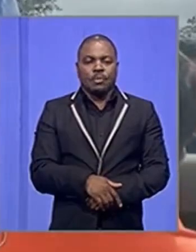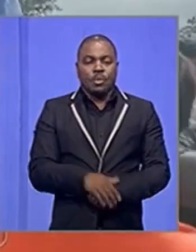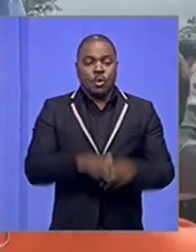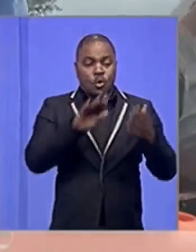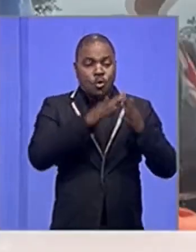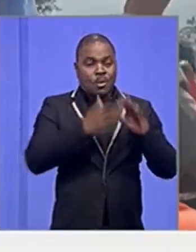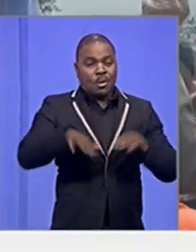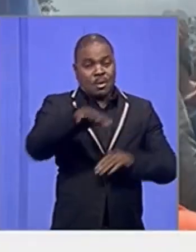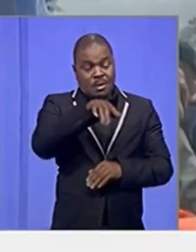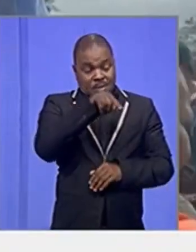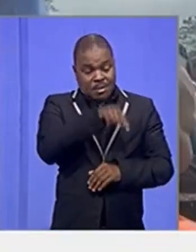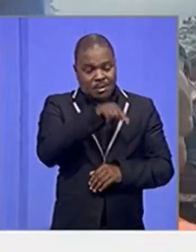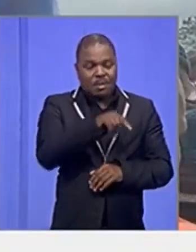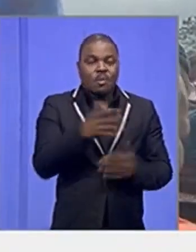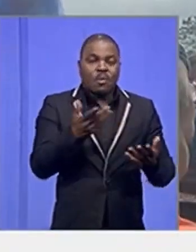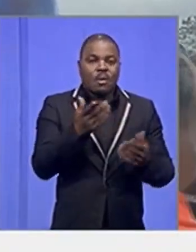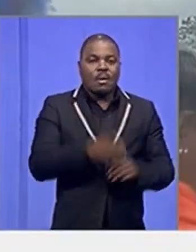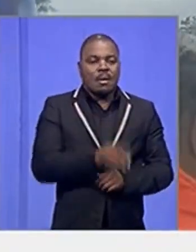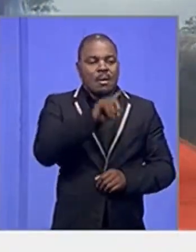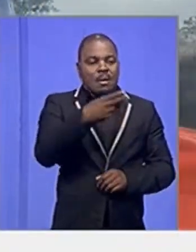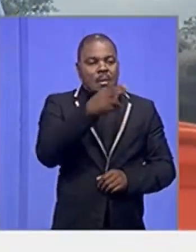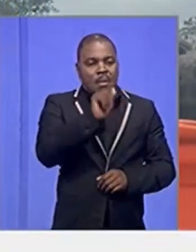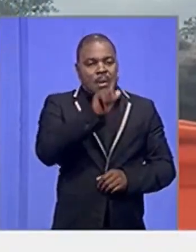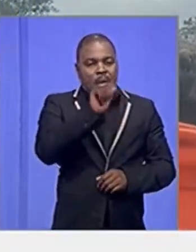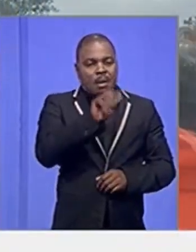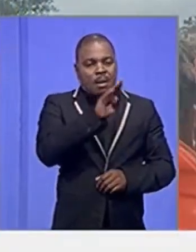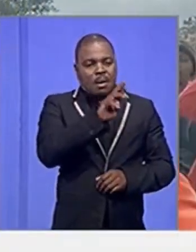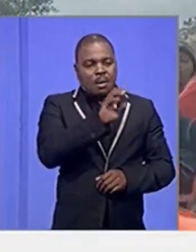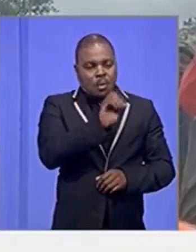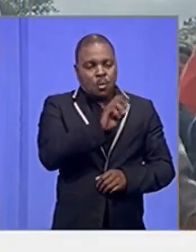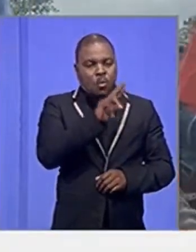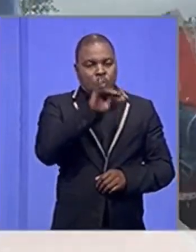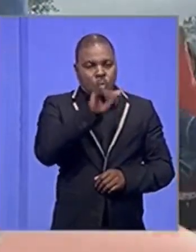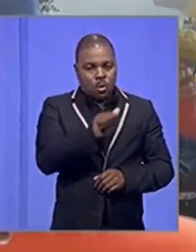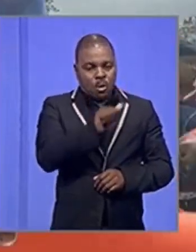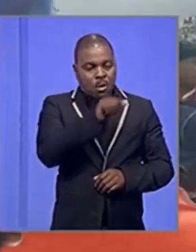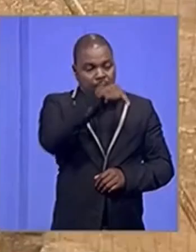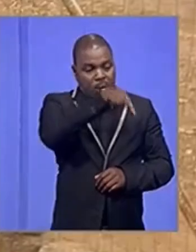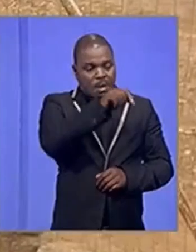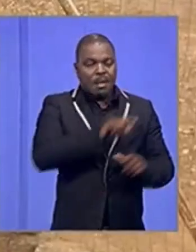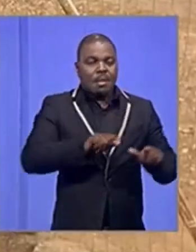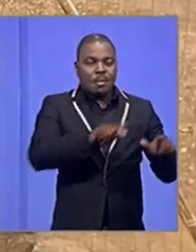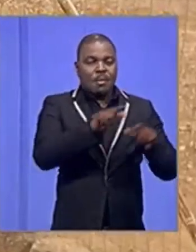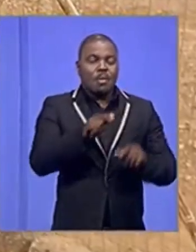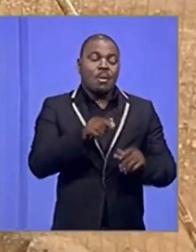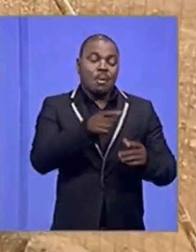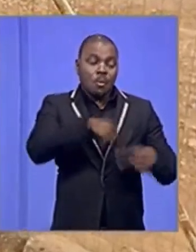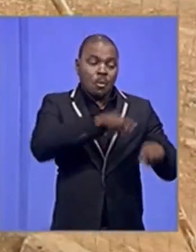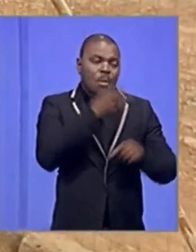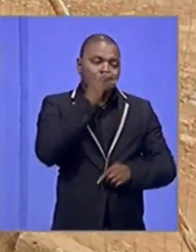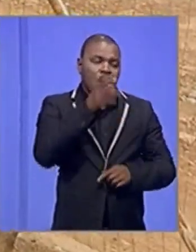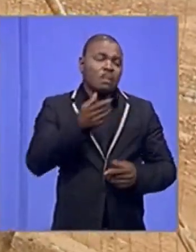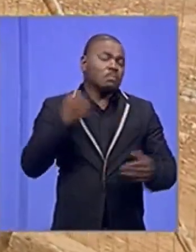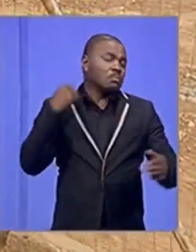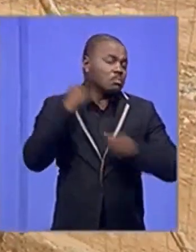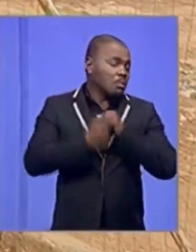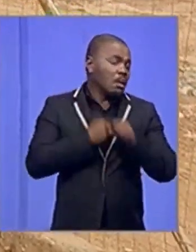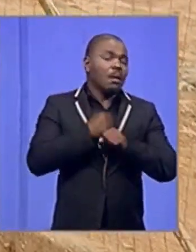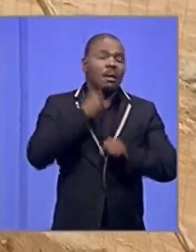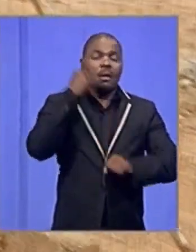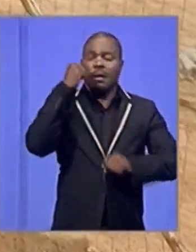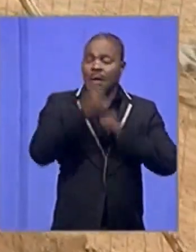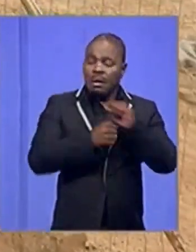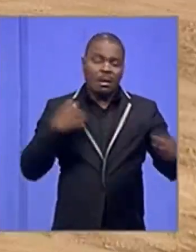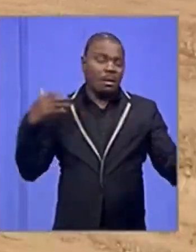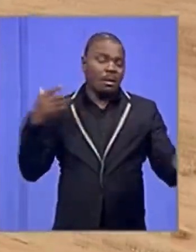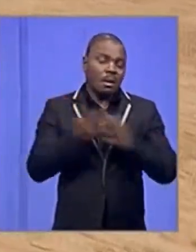Badudi ba Matiko Shekaya ka ntlenyana ga Phalaborwa Limpopo ba re ke mengwaga-ngwaga dipempi tsa bona di sa tswe metse. Badudi ba